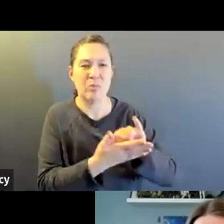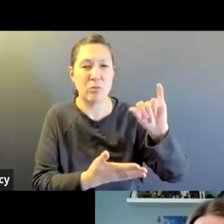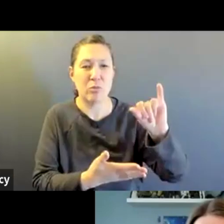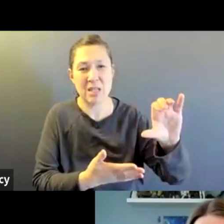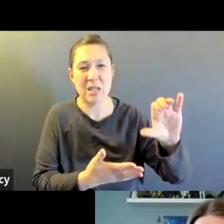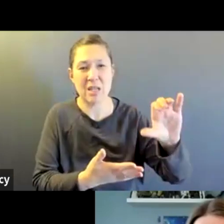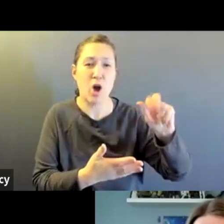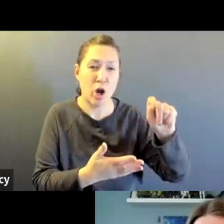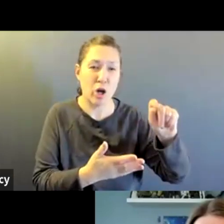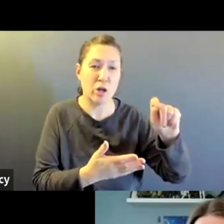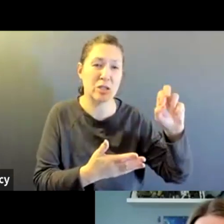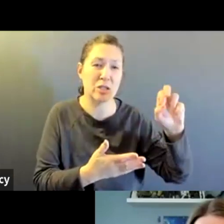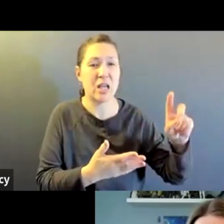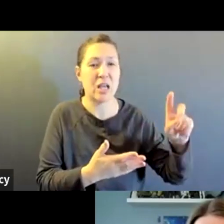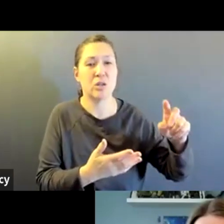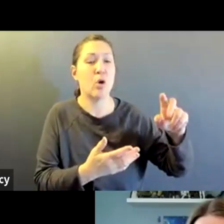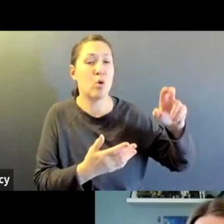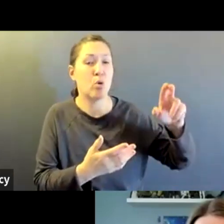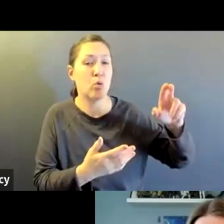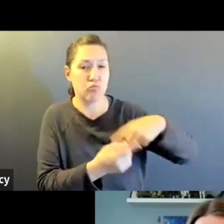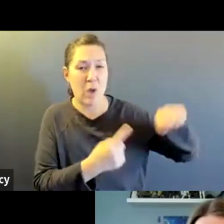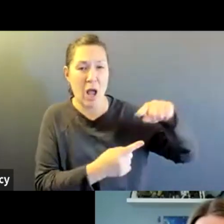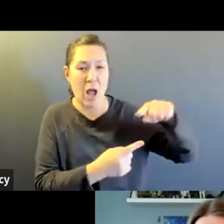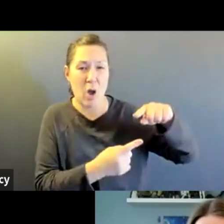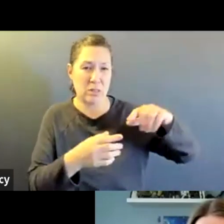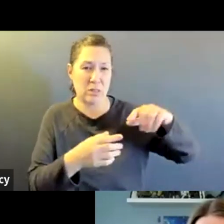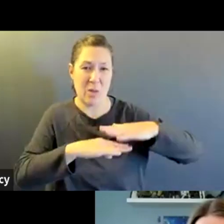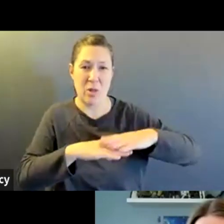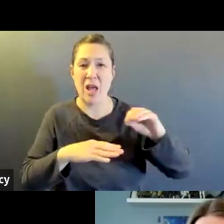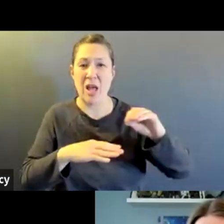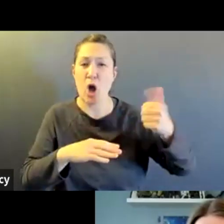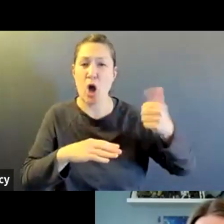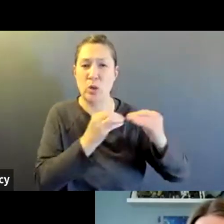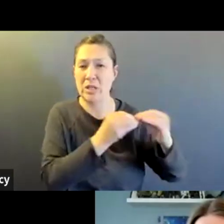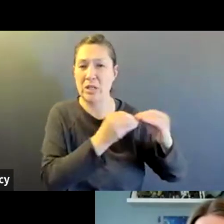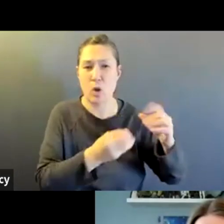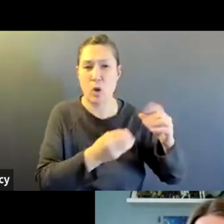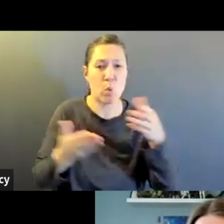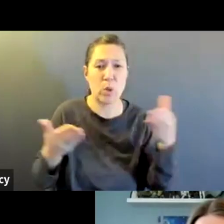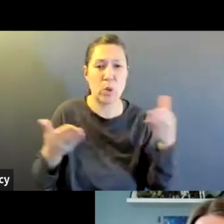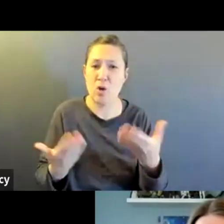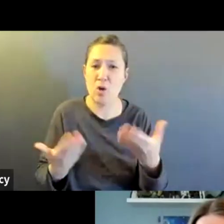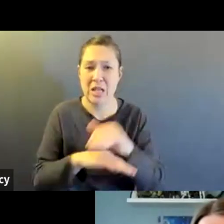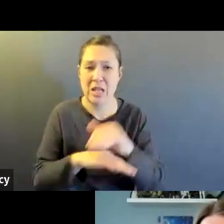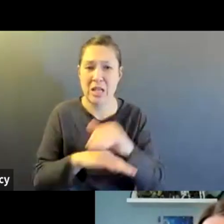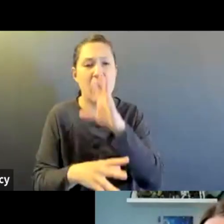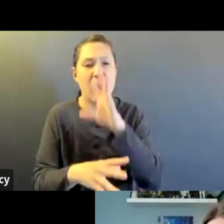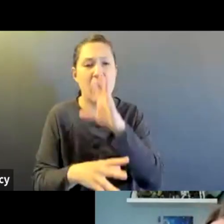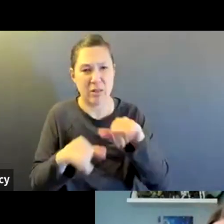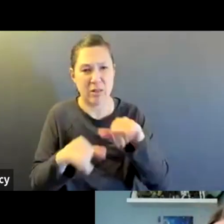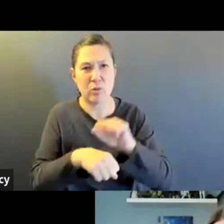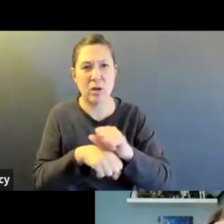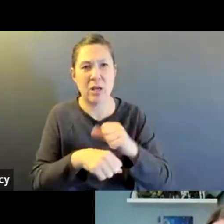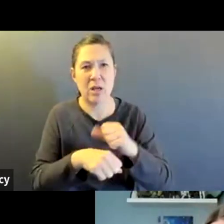associations, and I have no doubt the many associations that are represented here tonight, are busy engaging in this work. And there's an old improv game